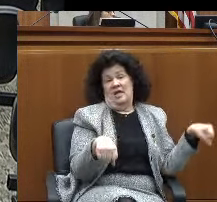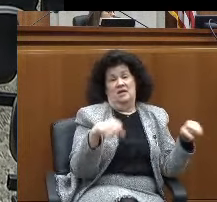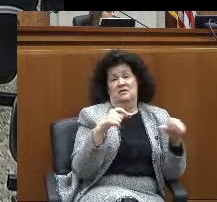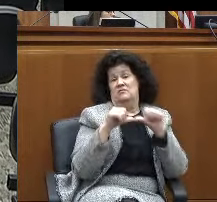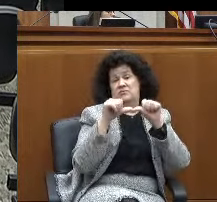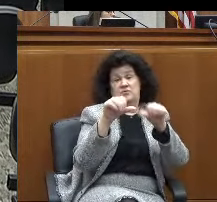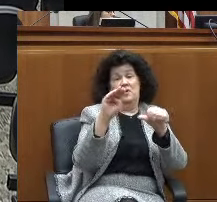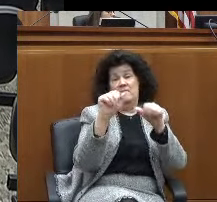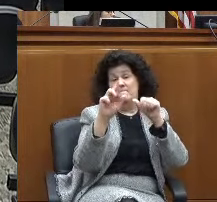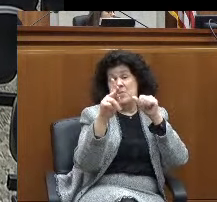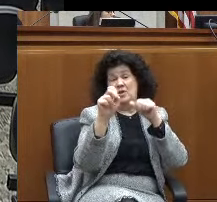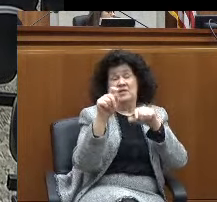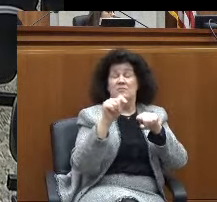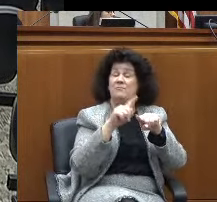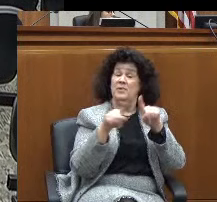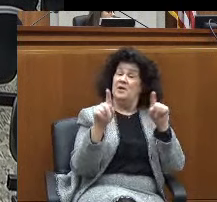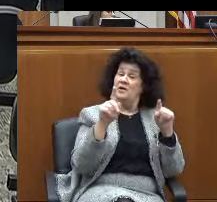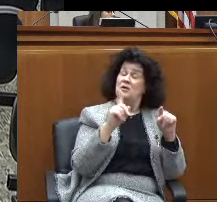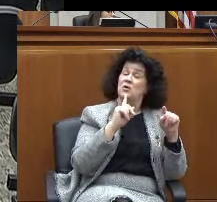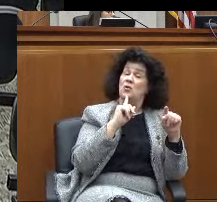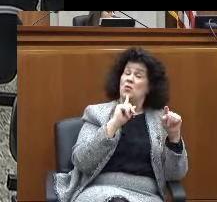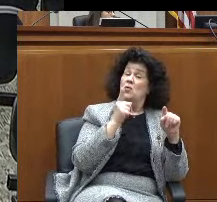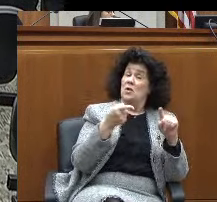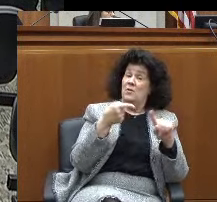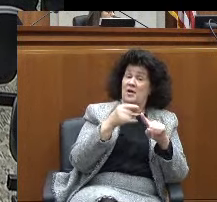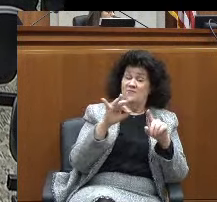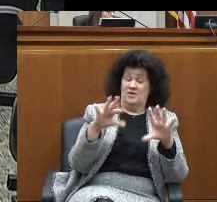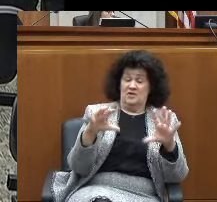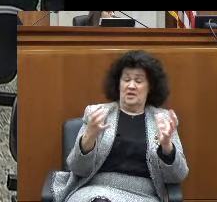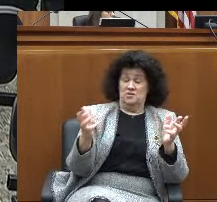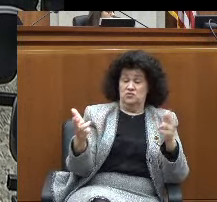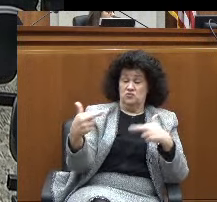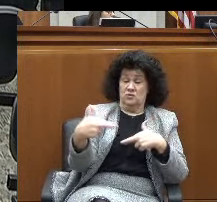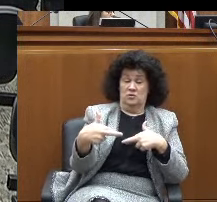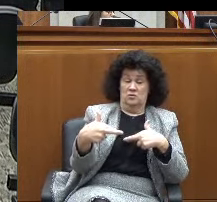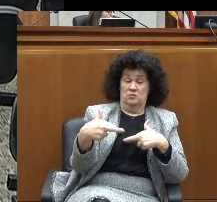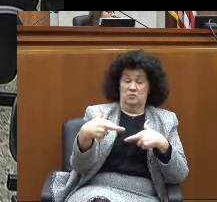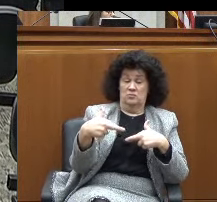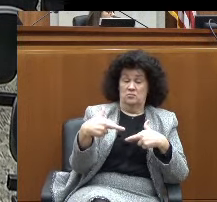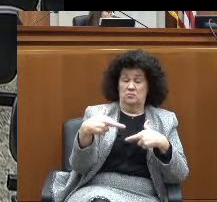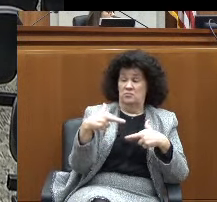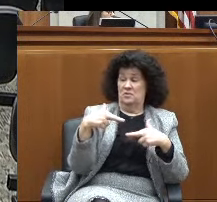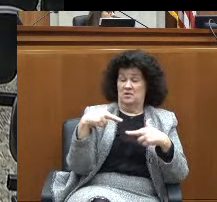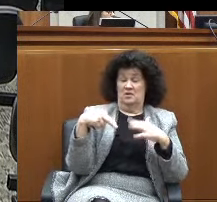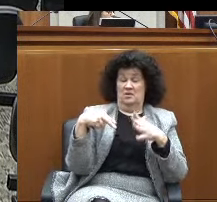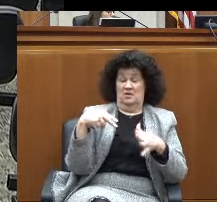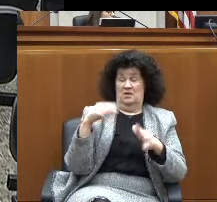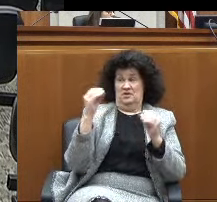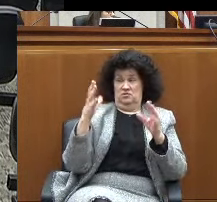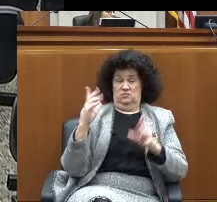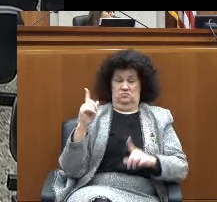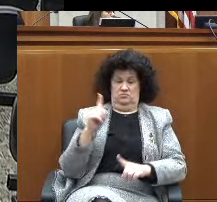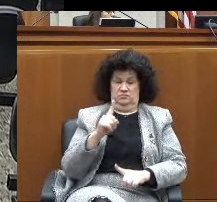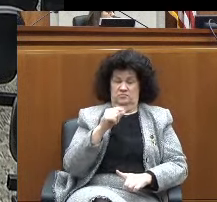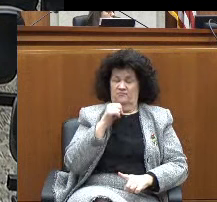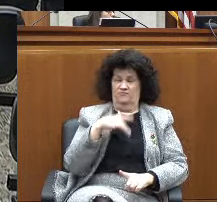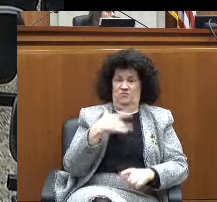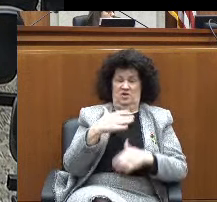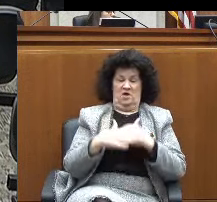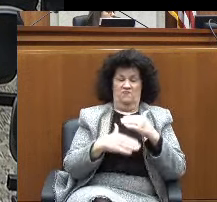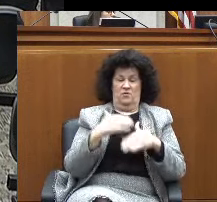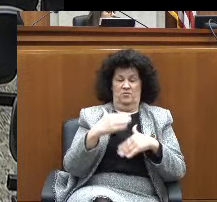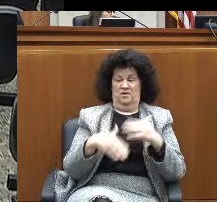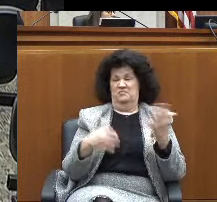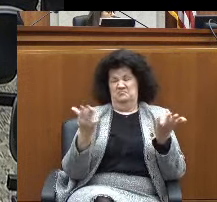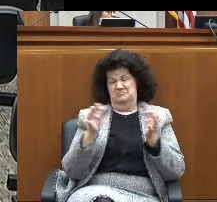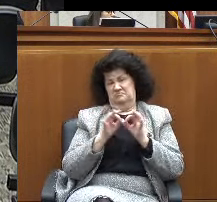but if the reality is that the classroom doesn't have a condition in which a teacher feels comfortable, that doesn't matter. And so